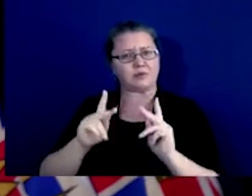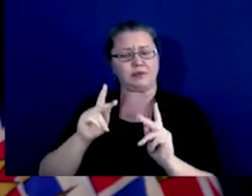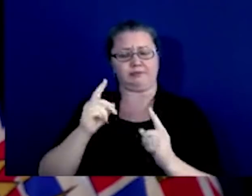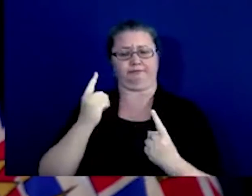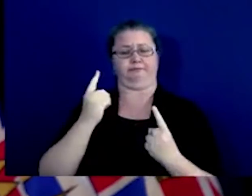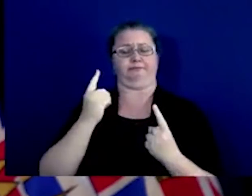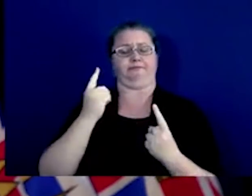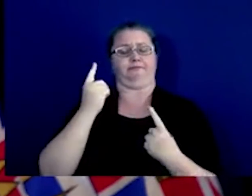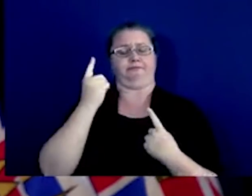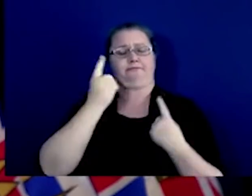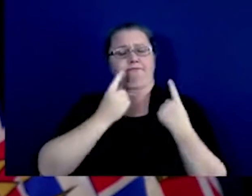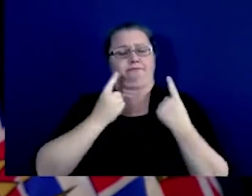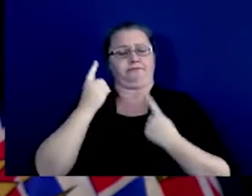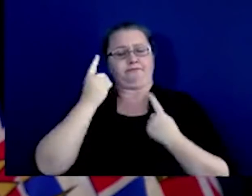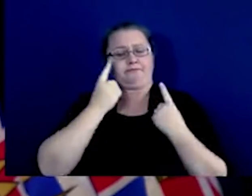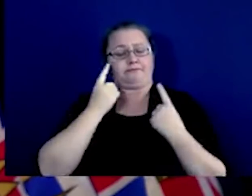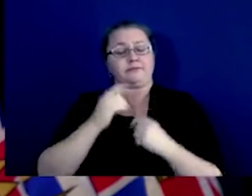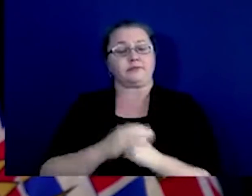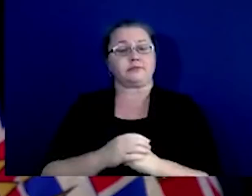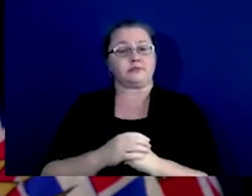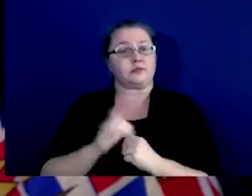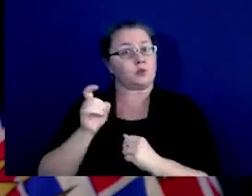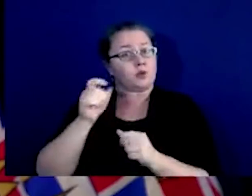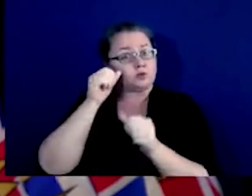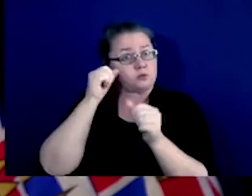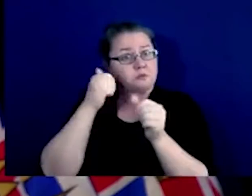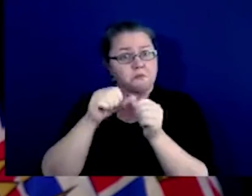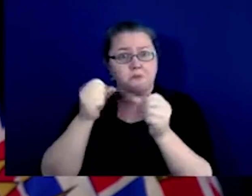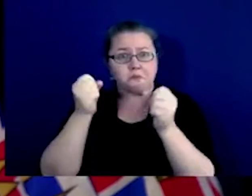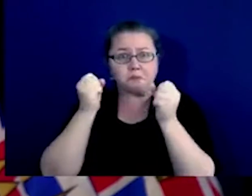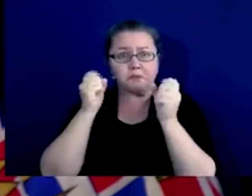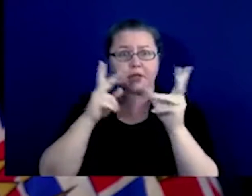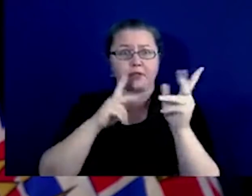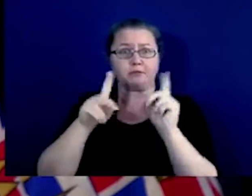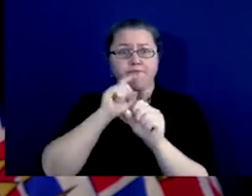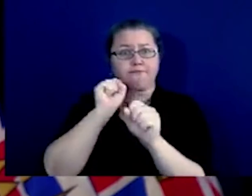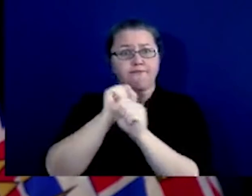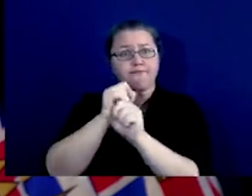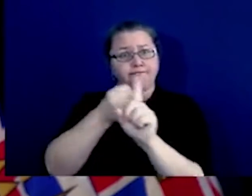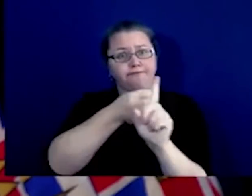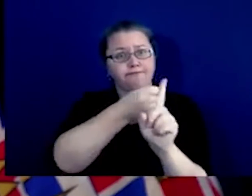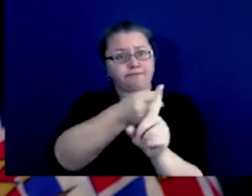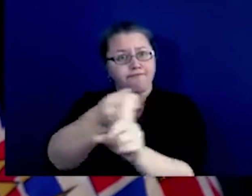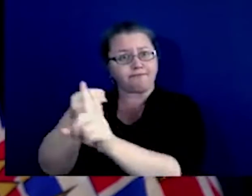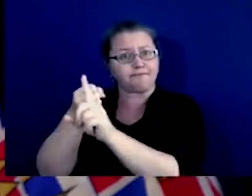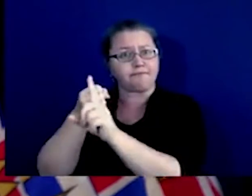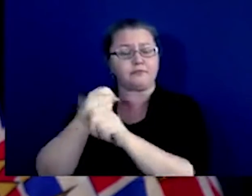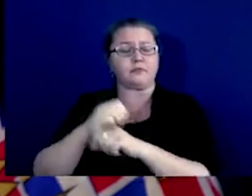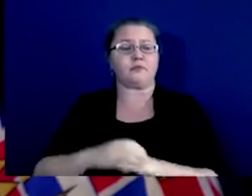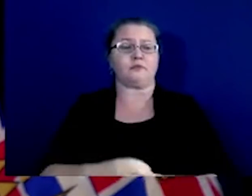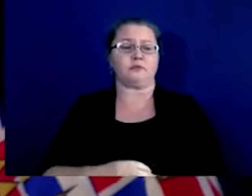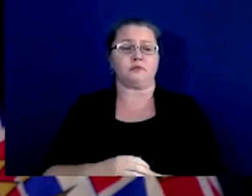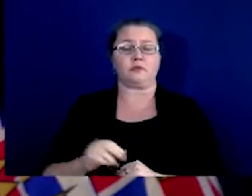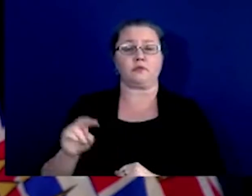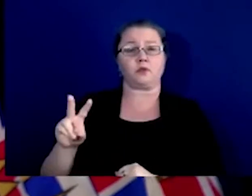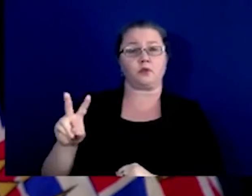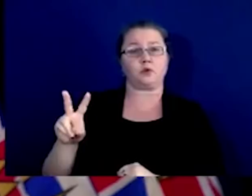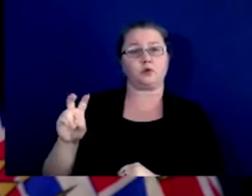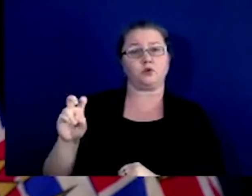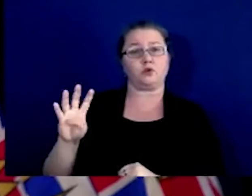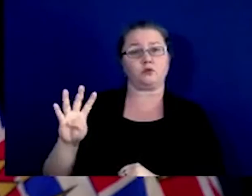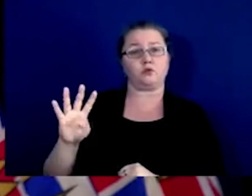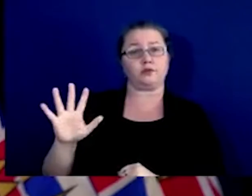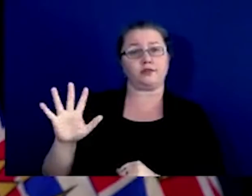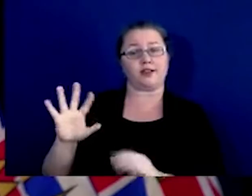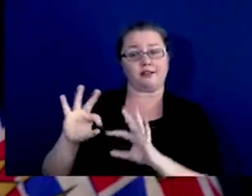slow down, to think about what we're doing, to make those smart choices every day. Catching it